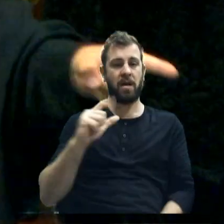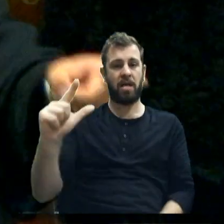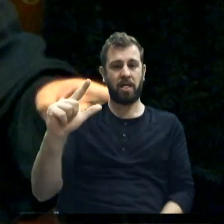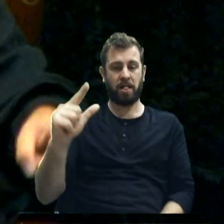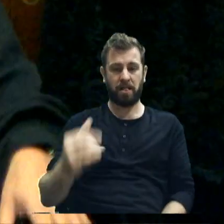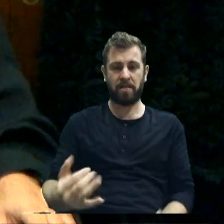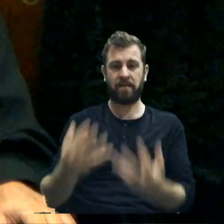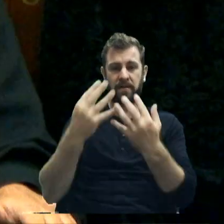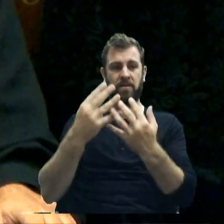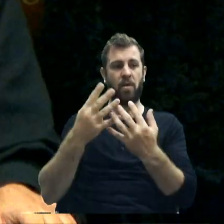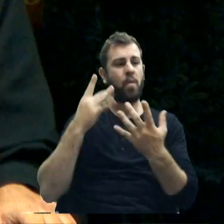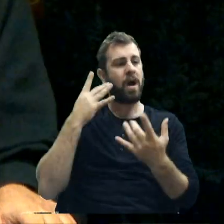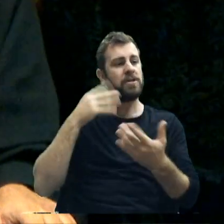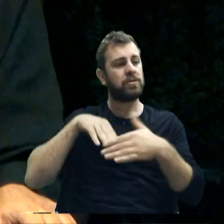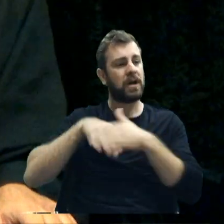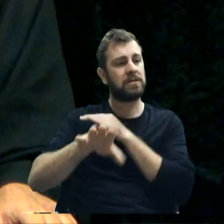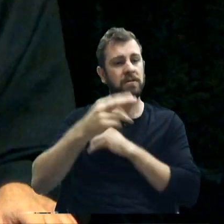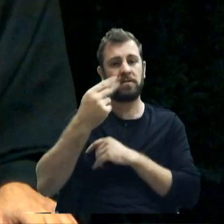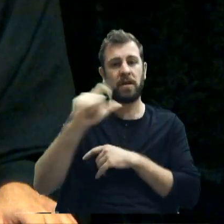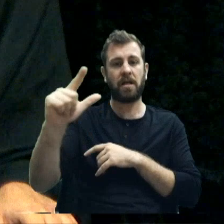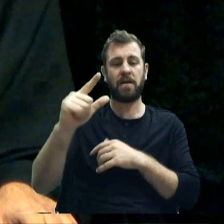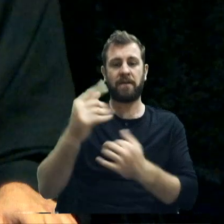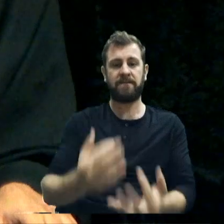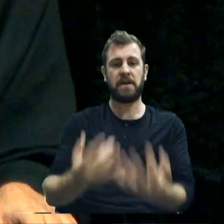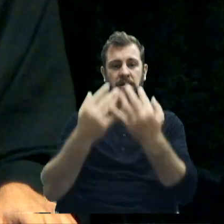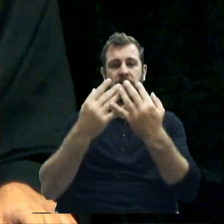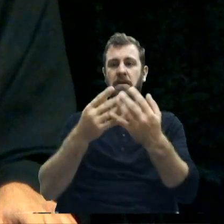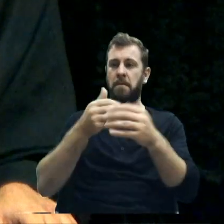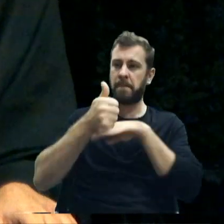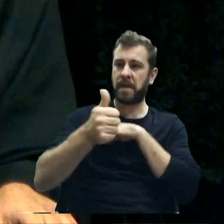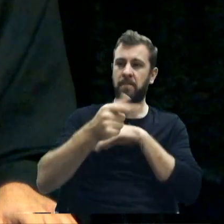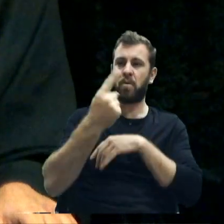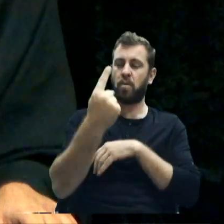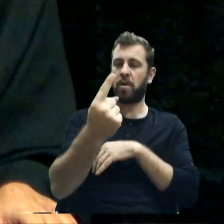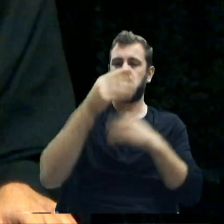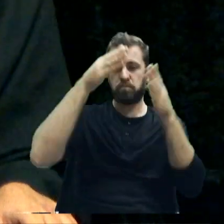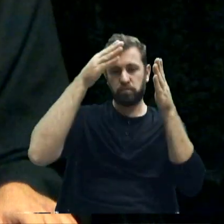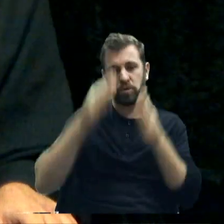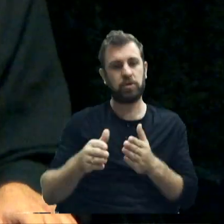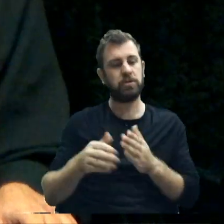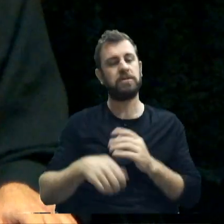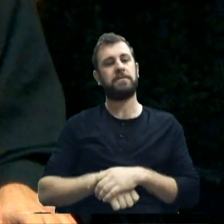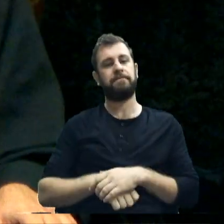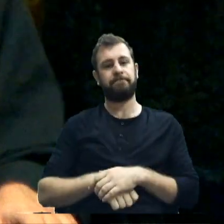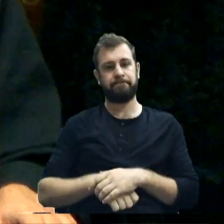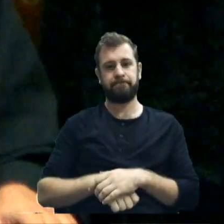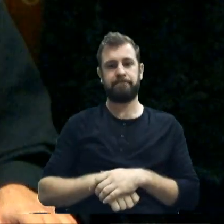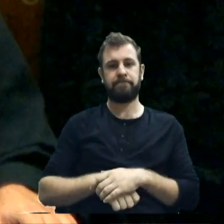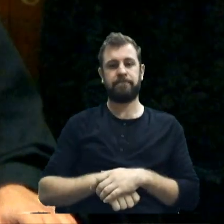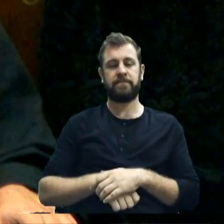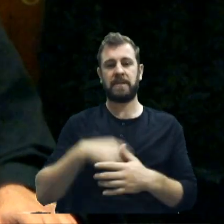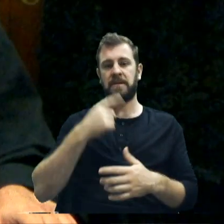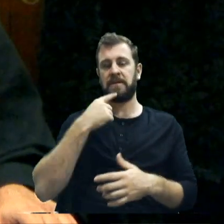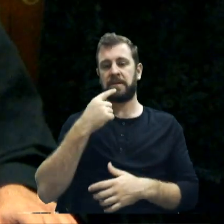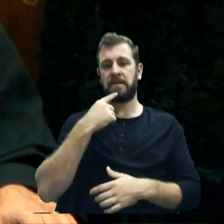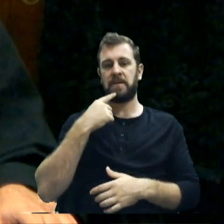entering the hellfire? They blame one person in this world. They say, woe unto me, ya